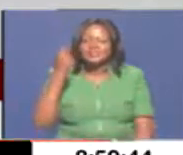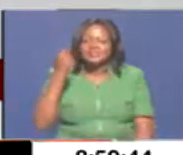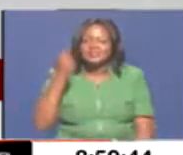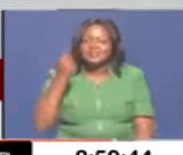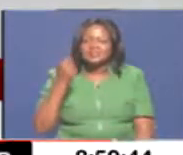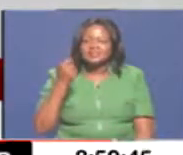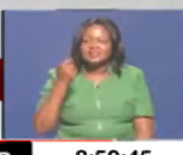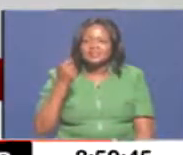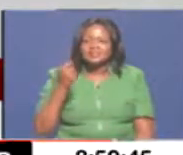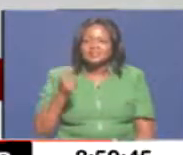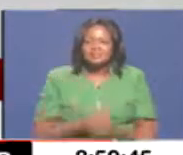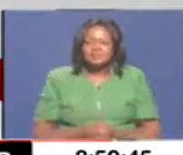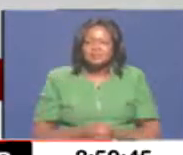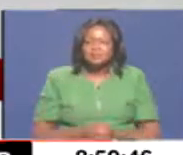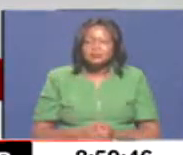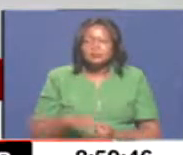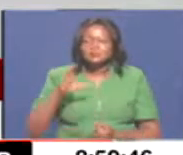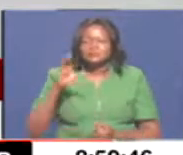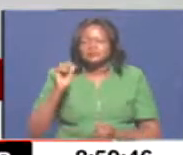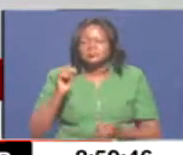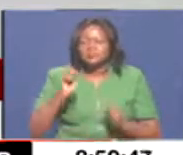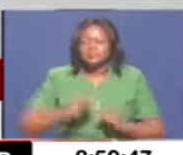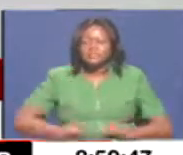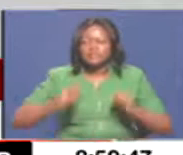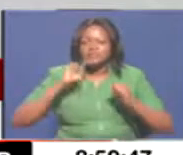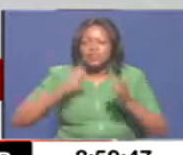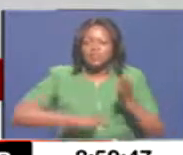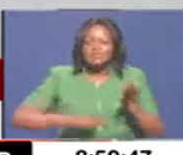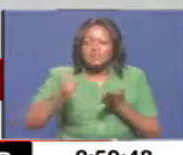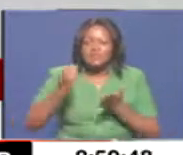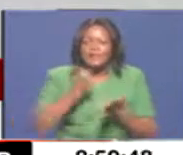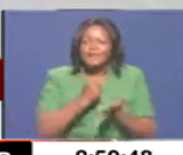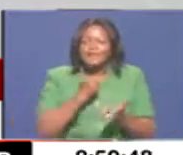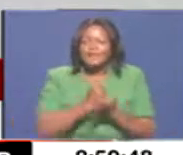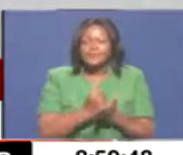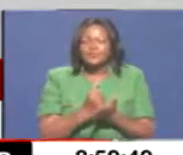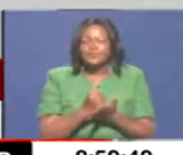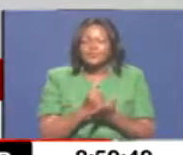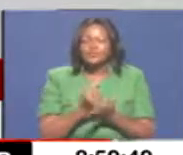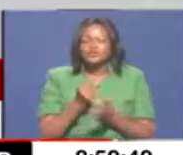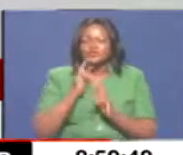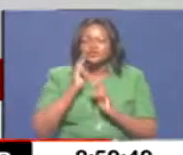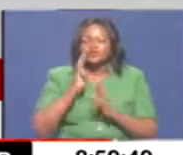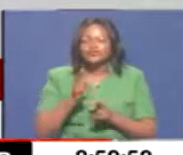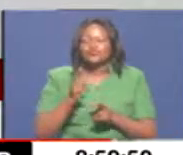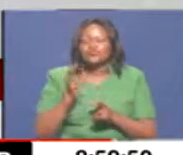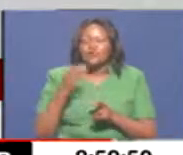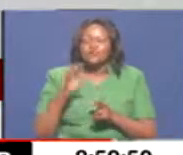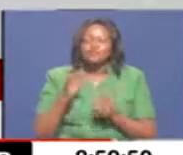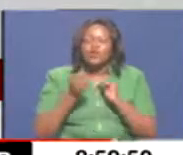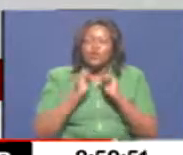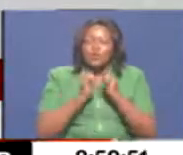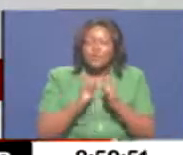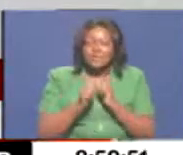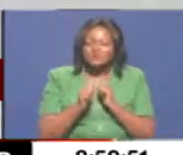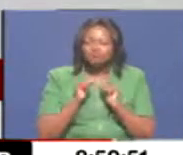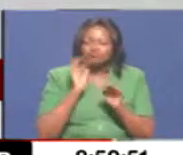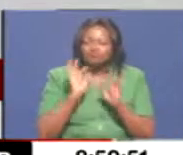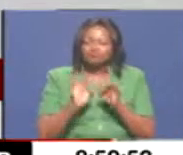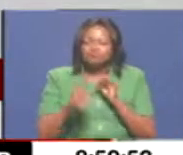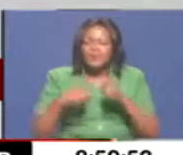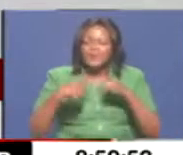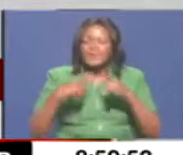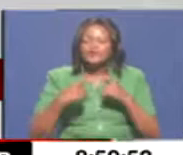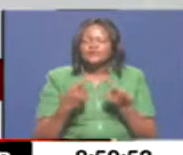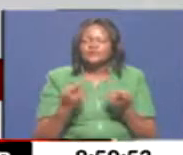Board Chair Kembi Gitura says the appointment was the result as a result of a competitive recruitment process